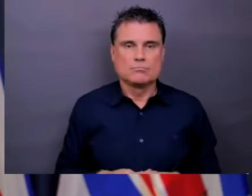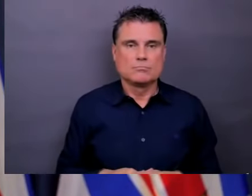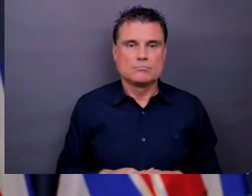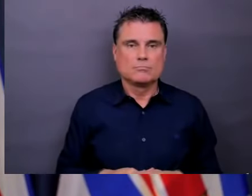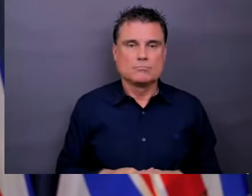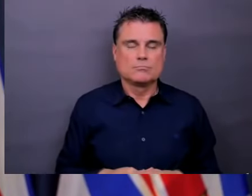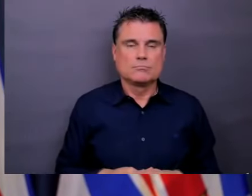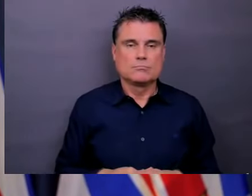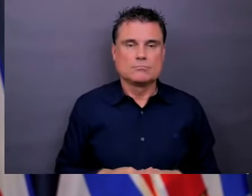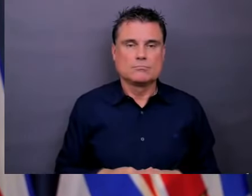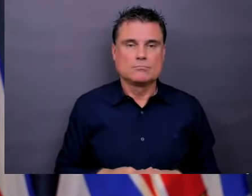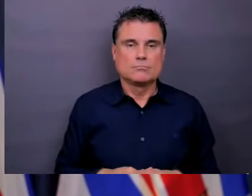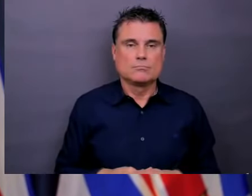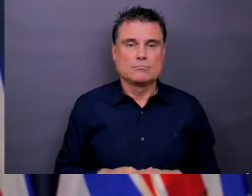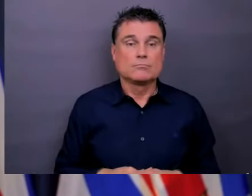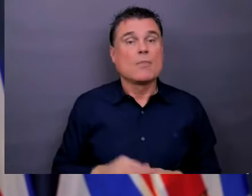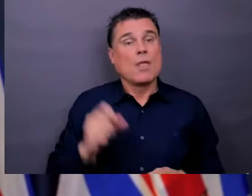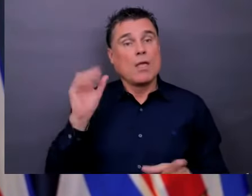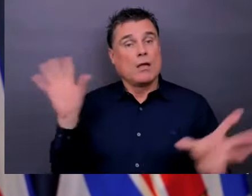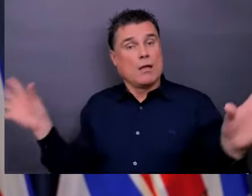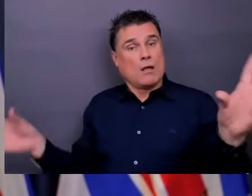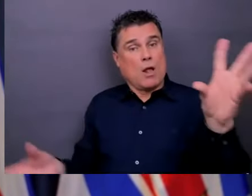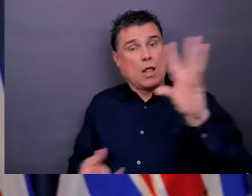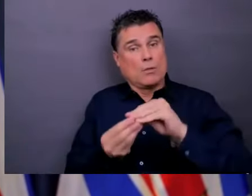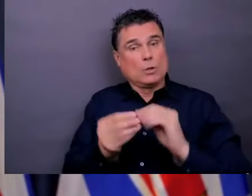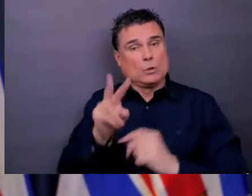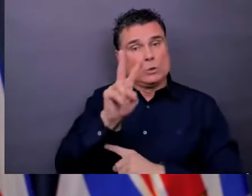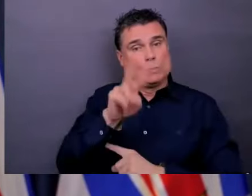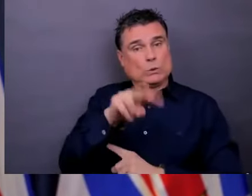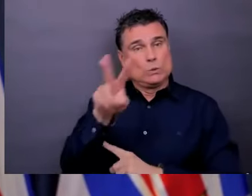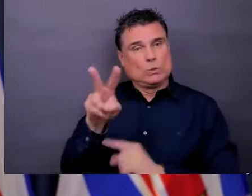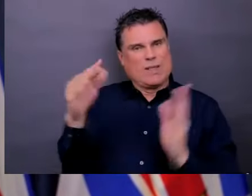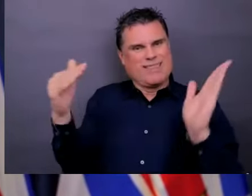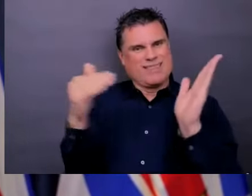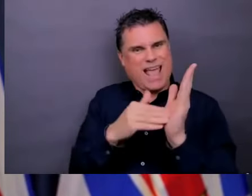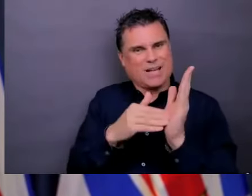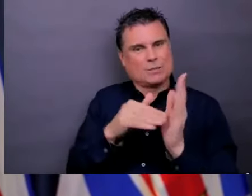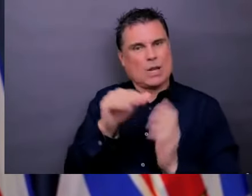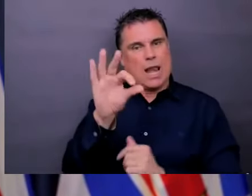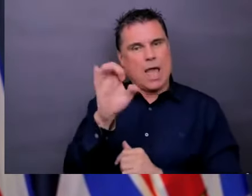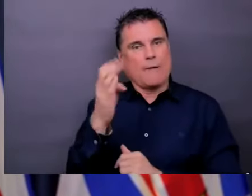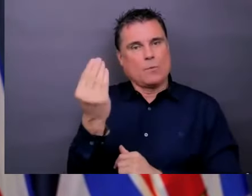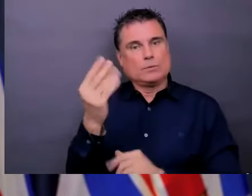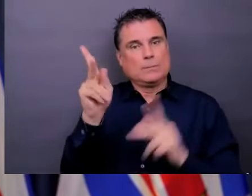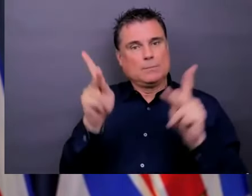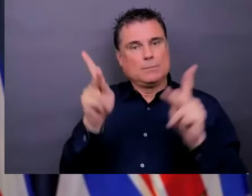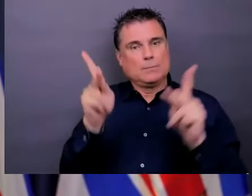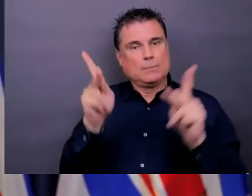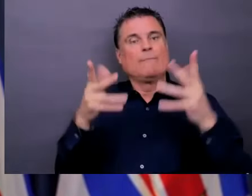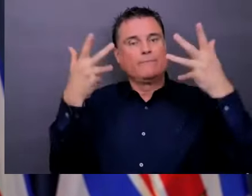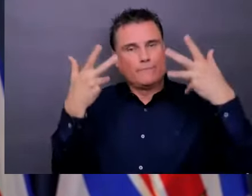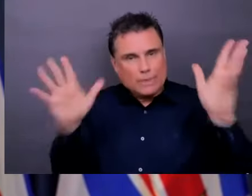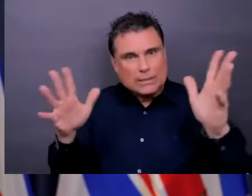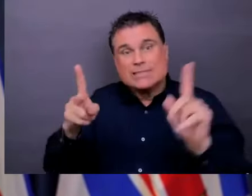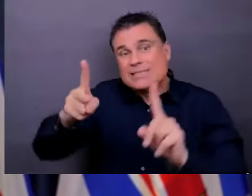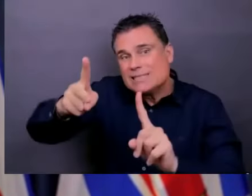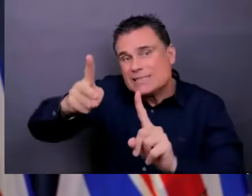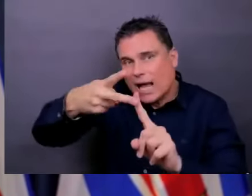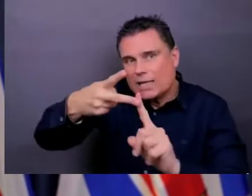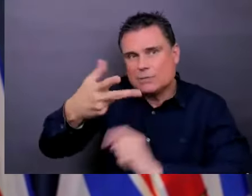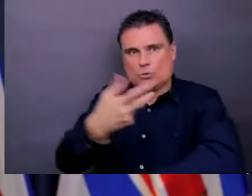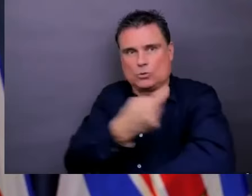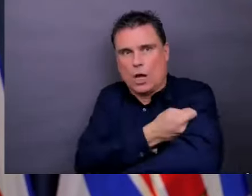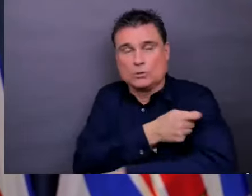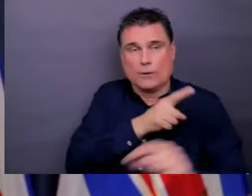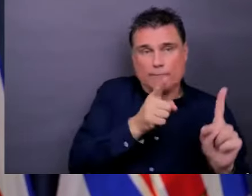4,830 first doses and 631 second doses. 4,826 essential visitors in long-term care have